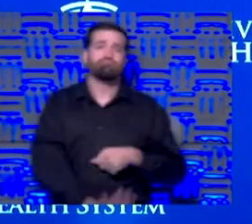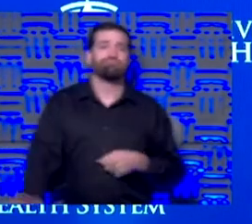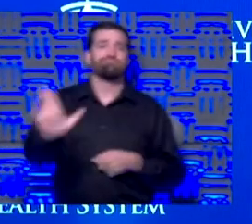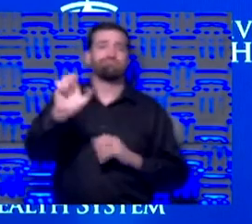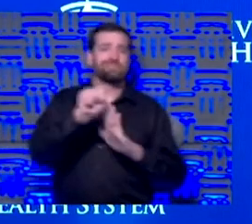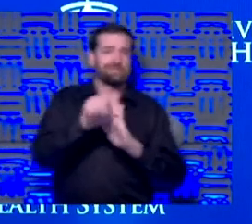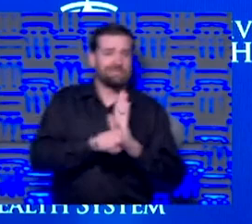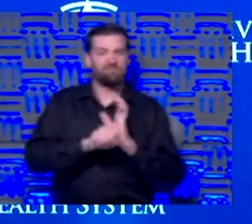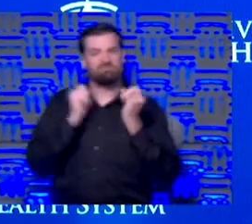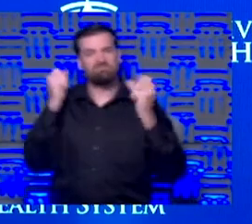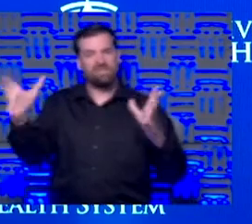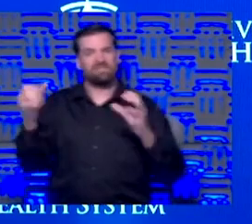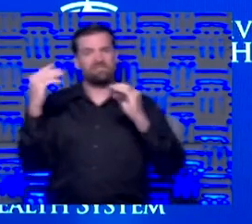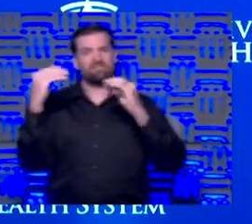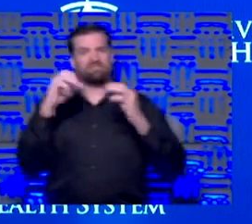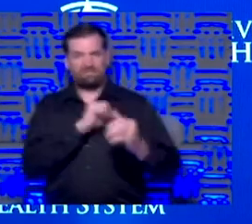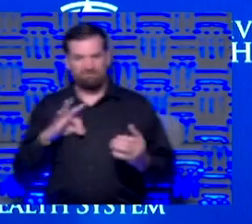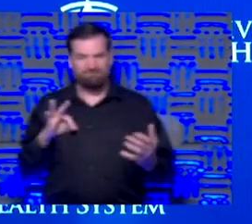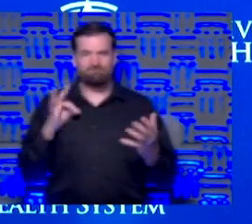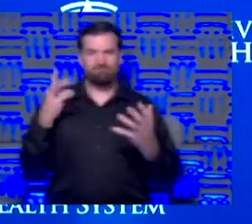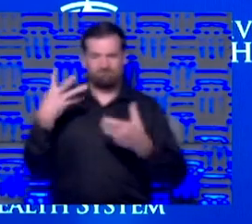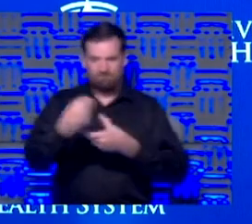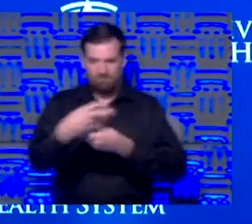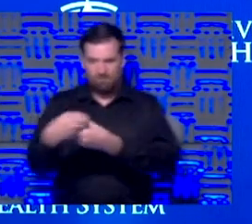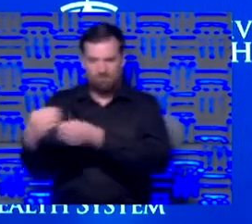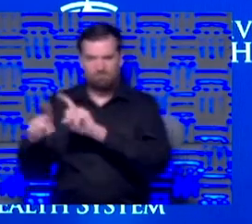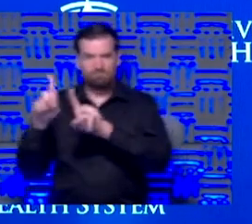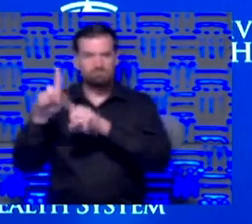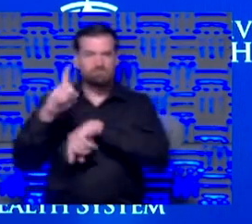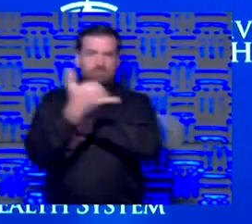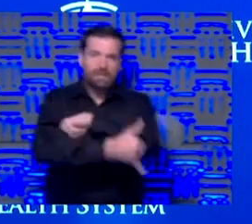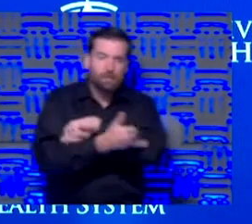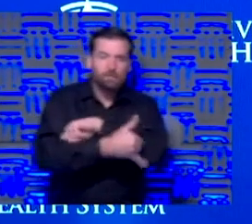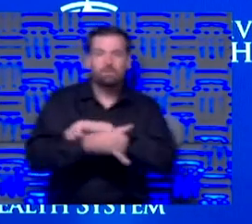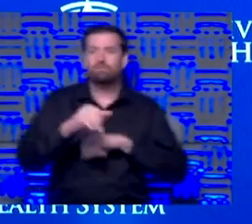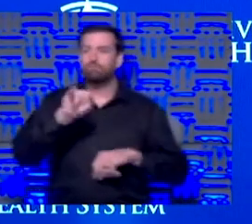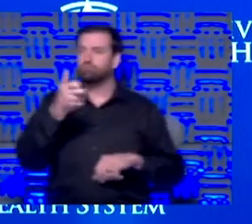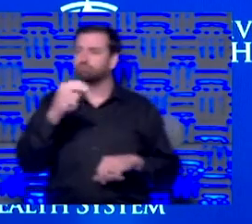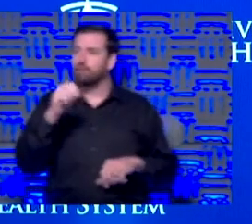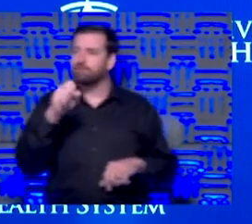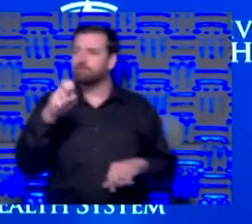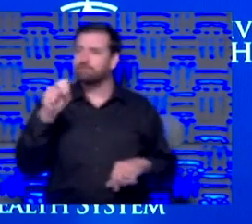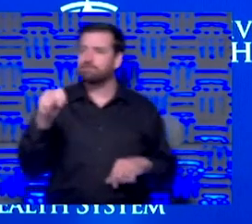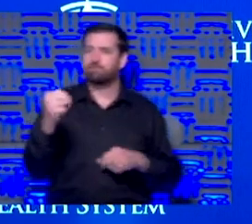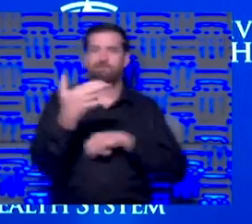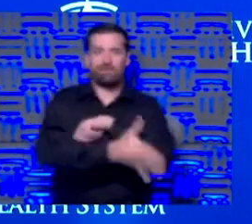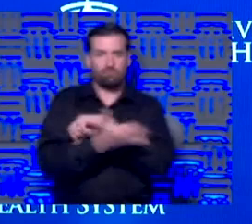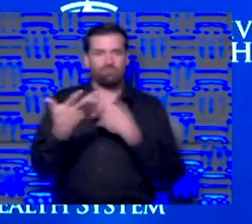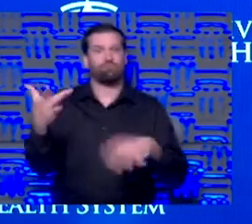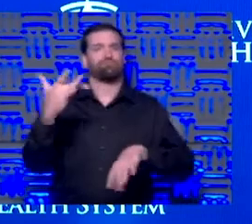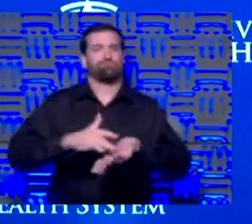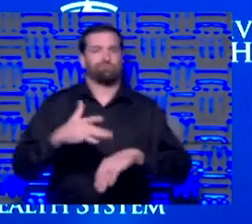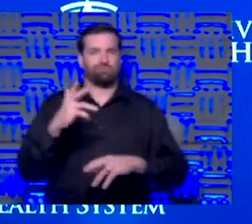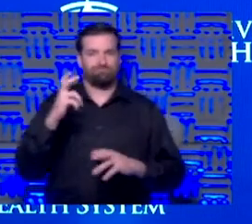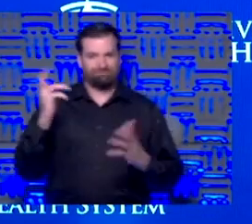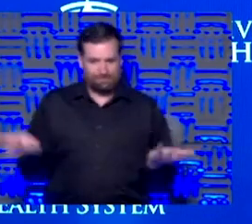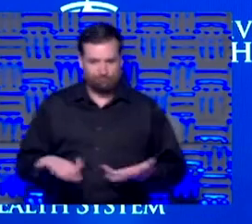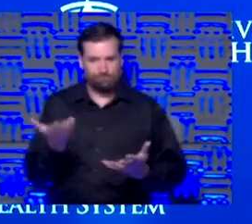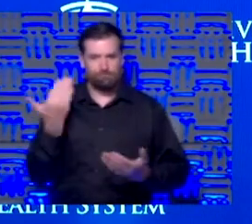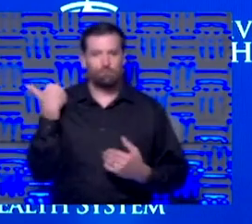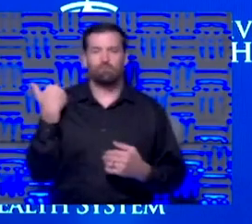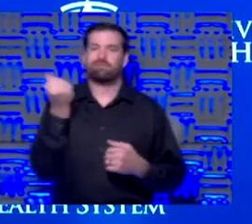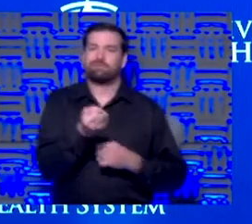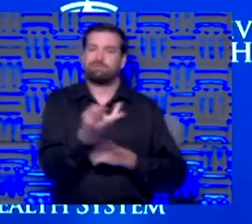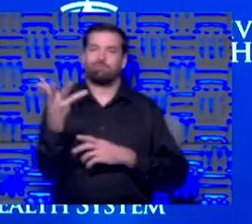of their faculty are involved as health officers in different counties. Joseph LeMaster is in Johnson County. He's been on our program before as well. And there are multiple